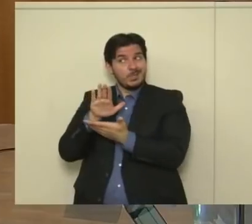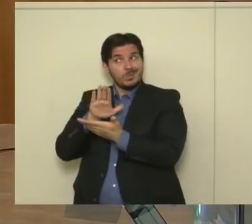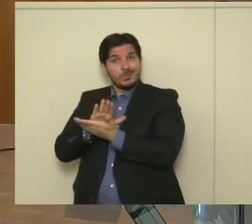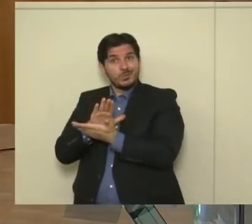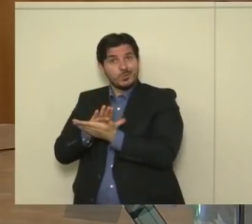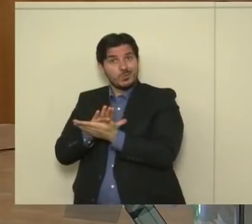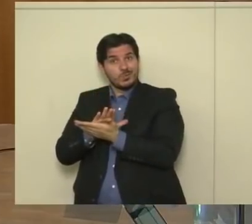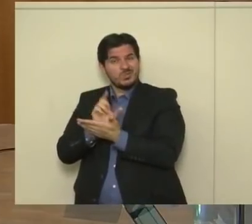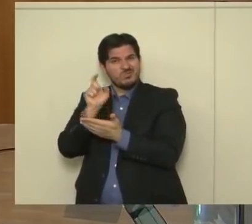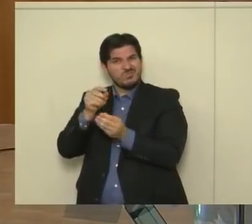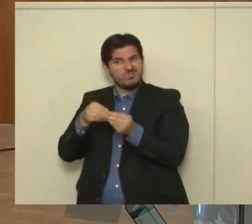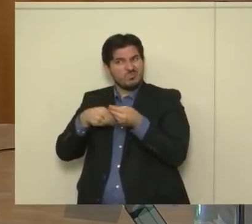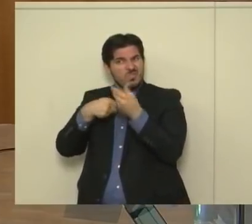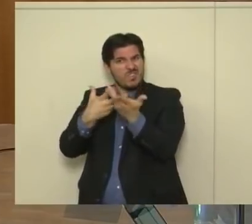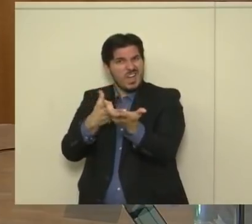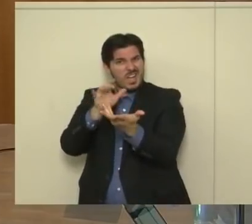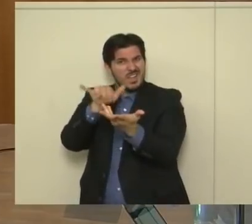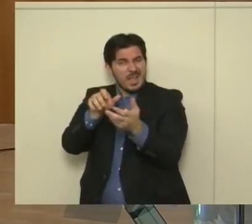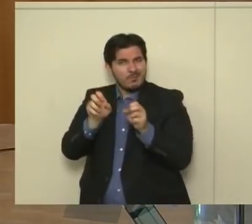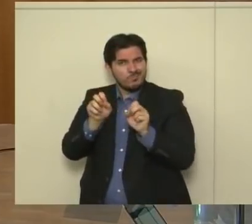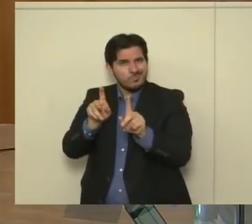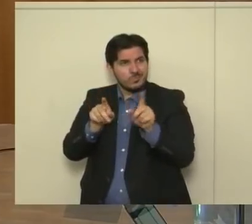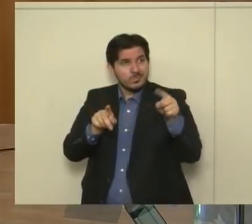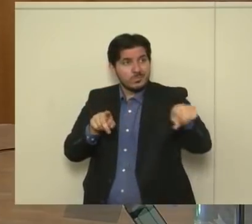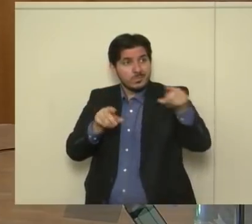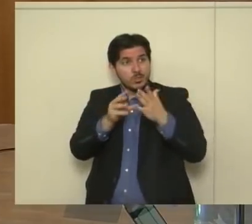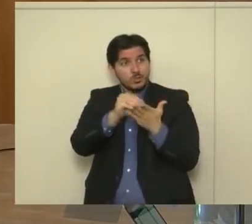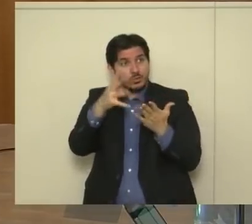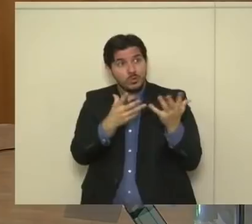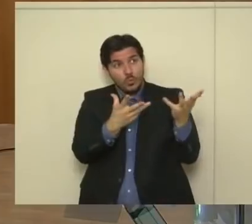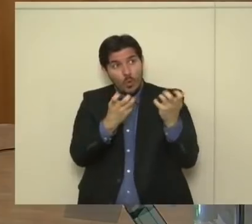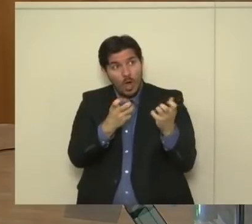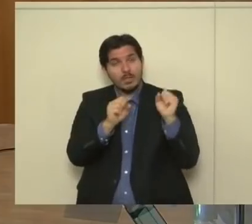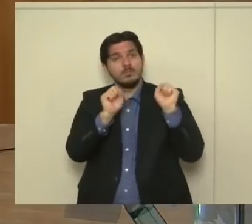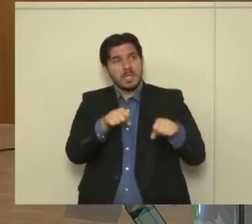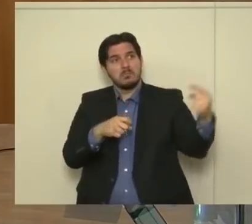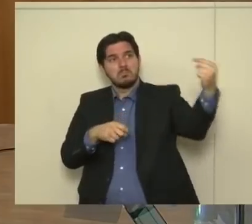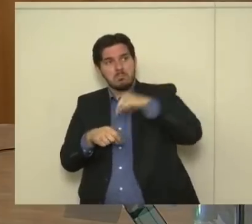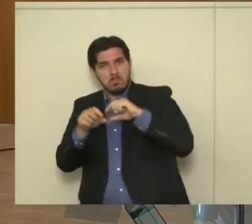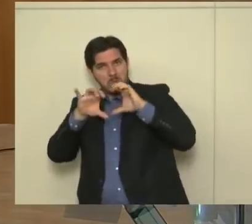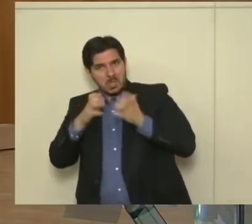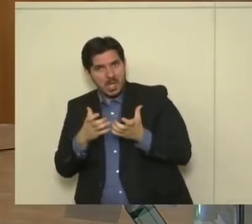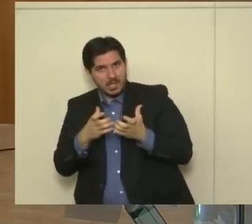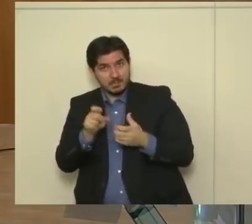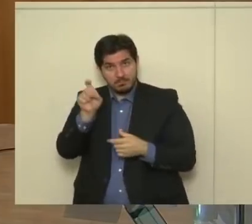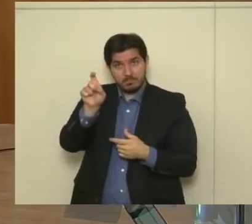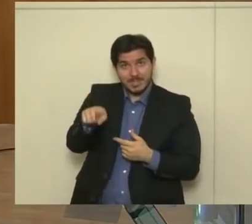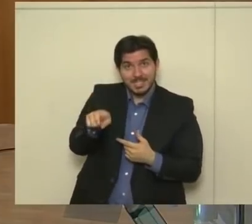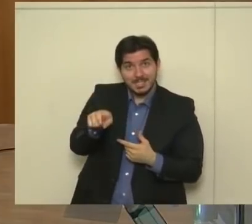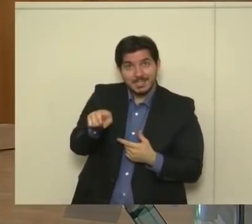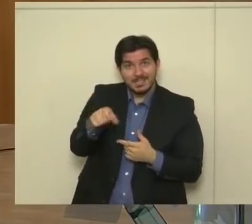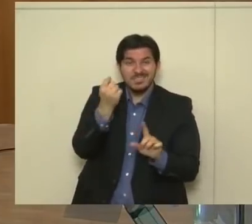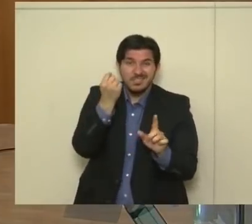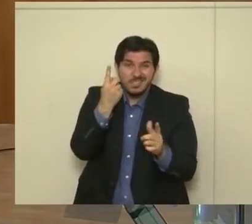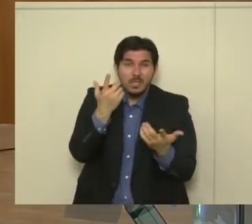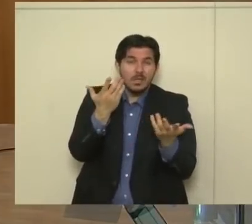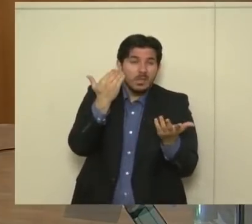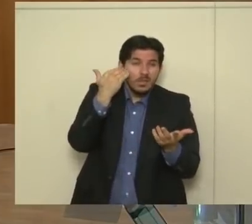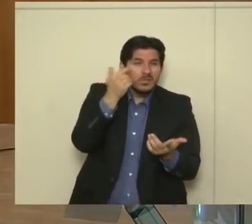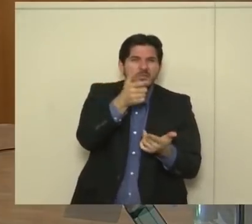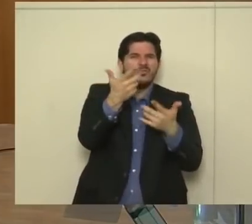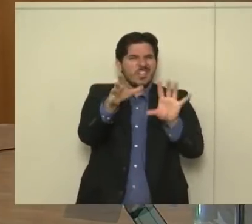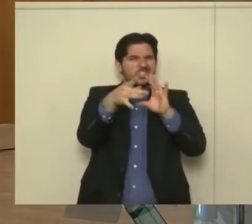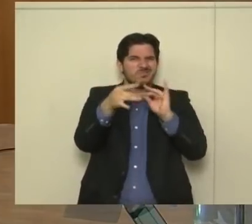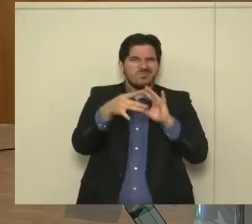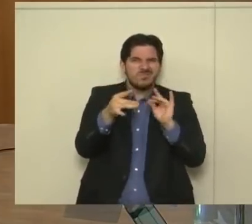opportunity for some students to return to classes, given what you said about, you know, young learners and how difficult it is to